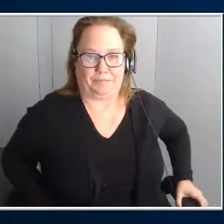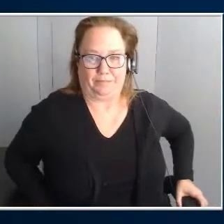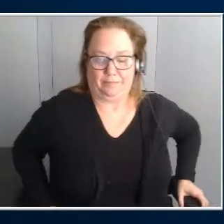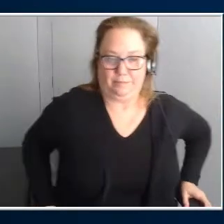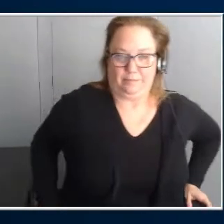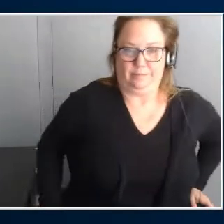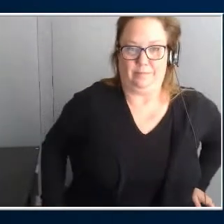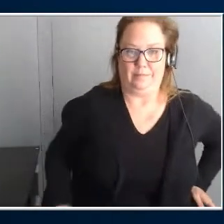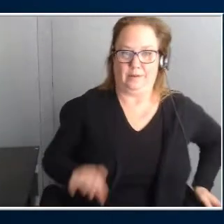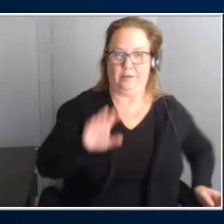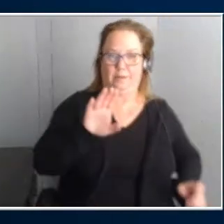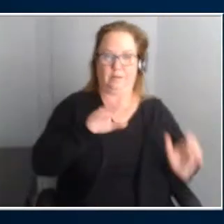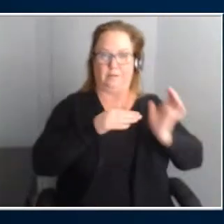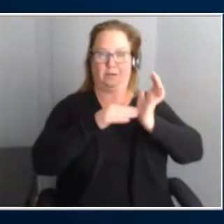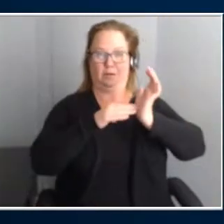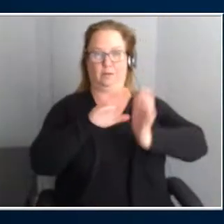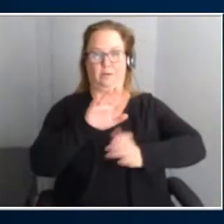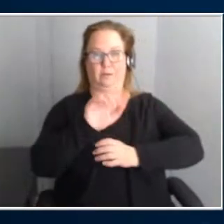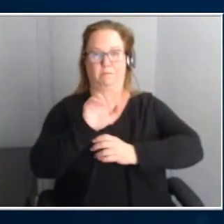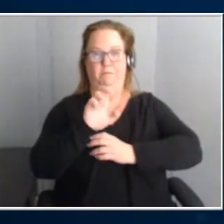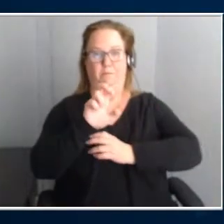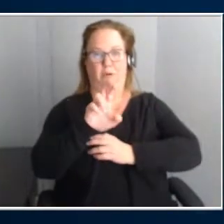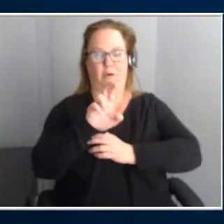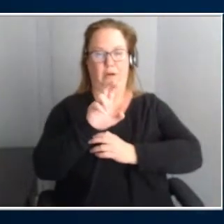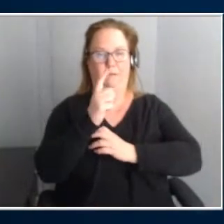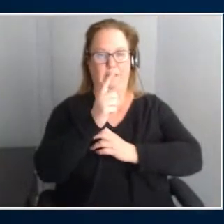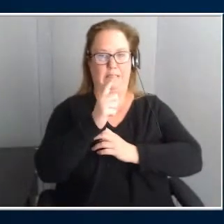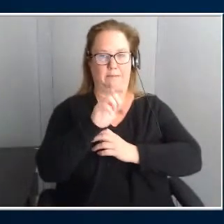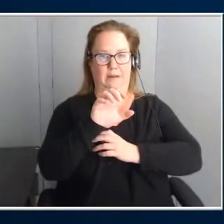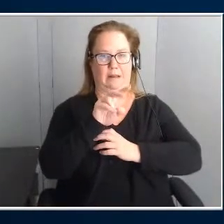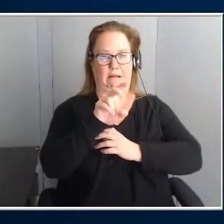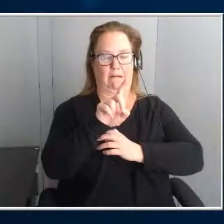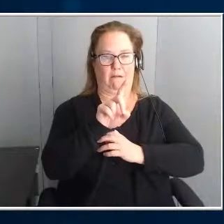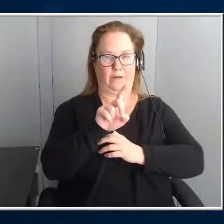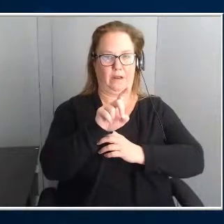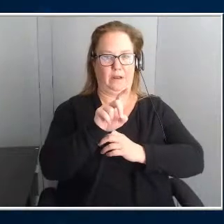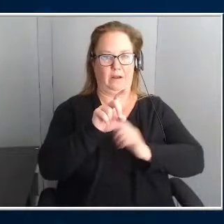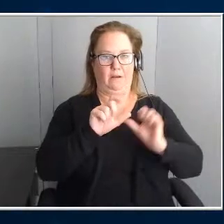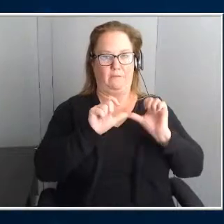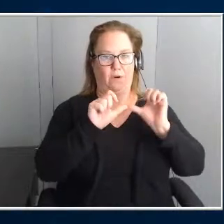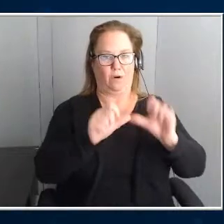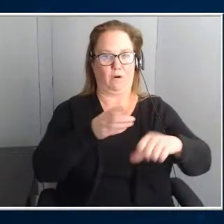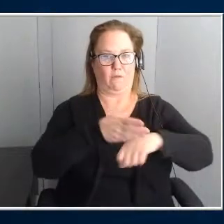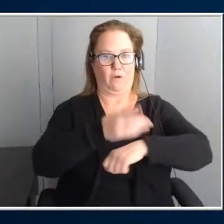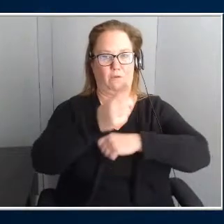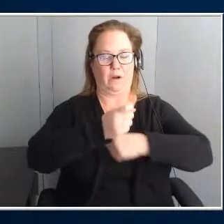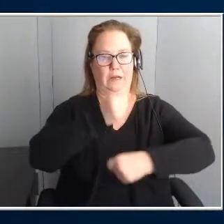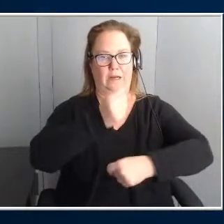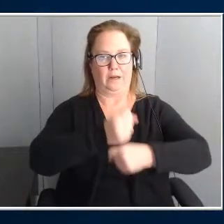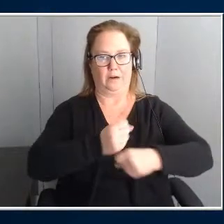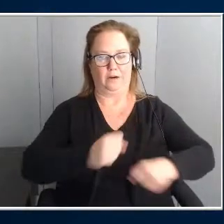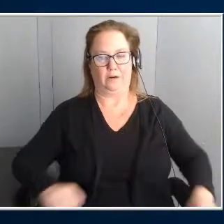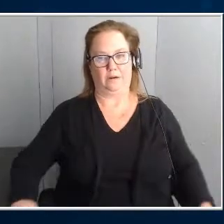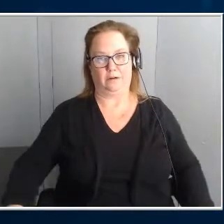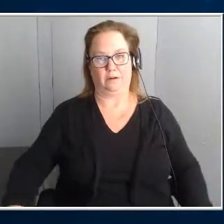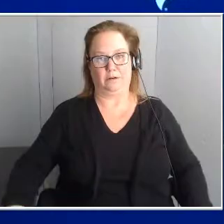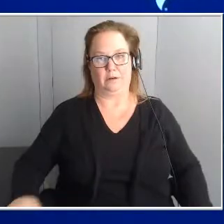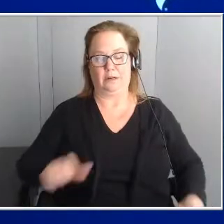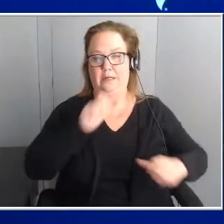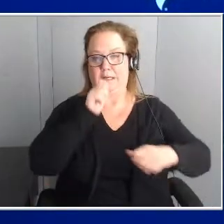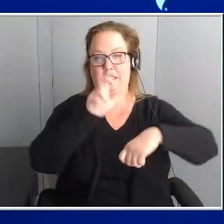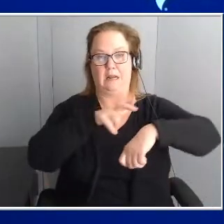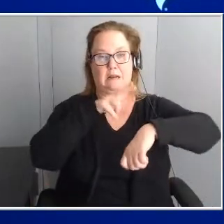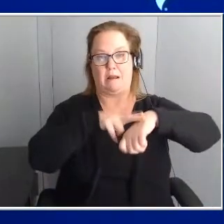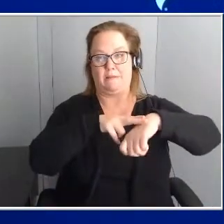Dr. Barr or Dr. Schmidtke, to have someone have COVID and be shedding it for more than a year? I'll start with Dr. Barr. Yeah, I mean, it's not common. These